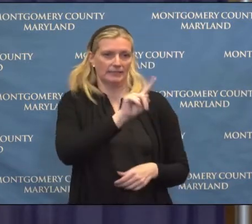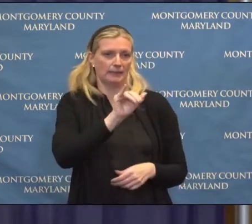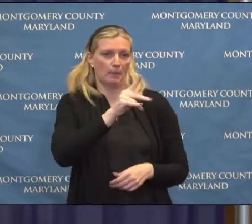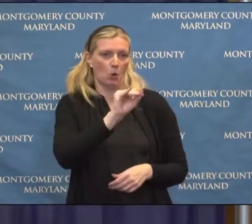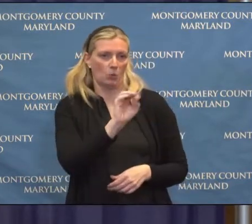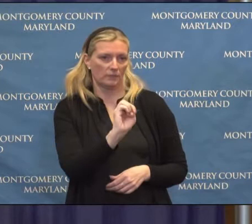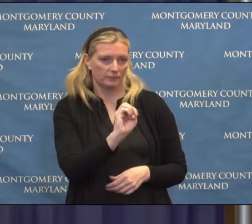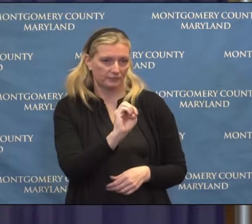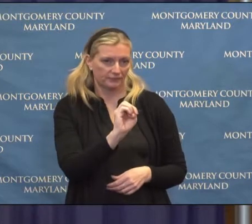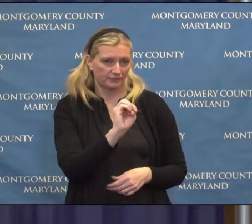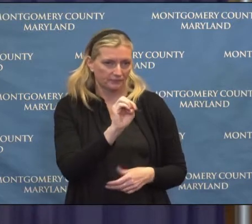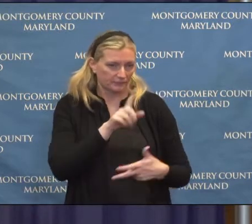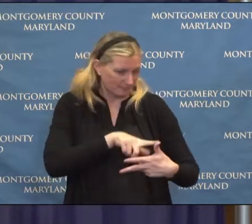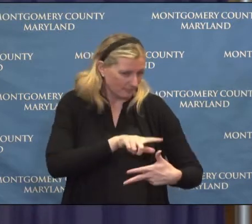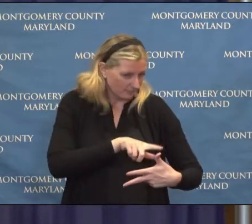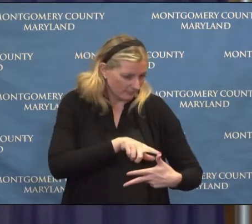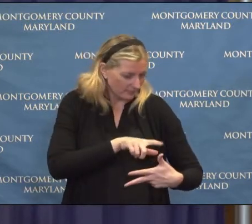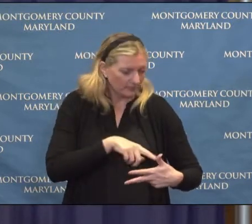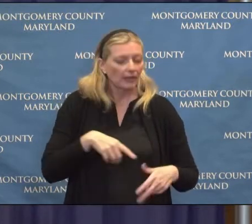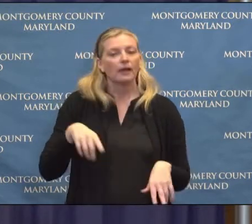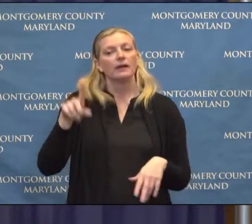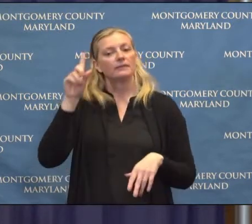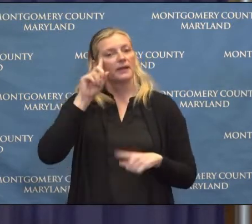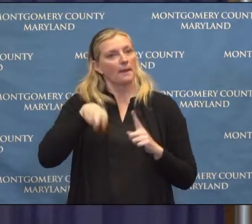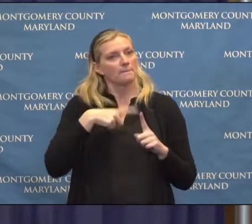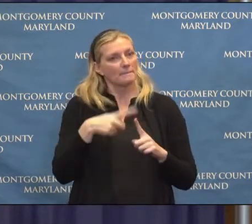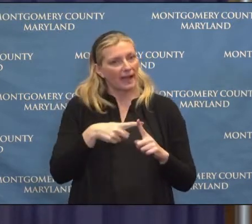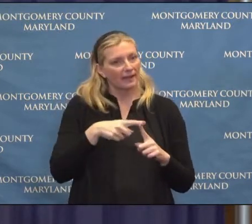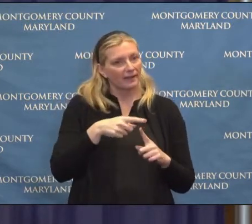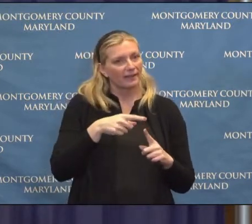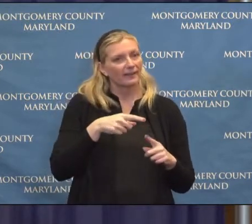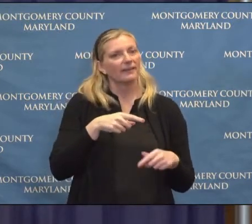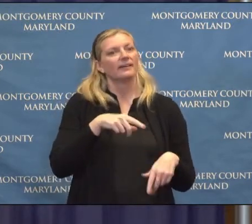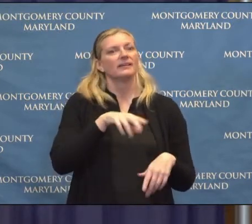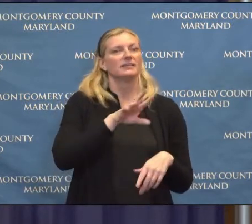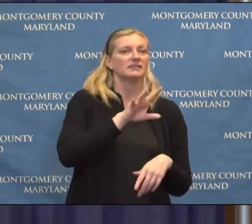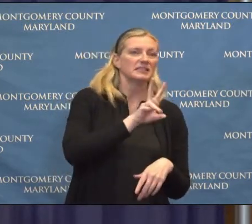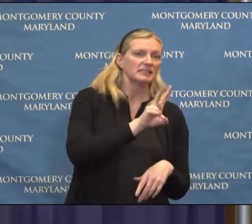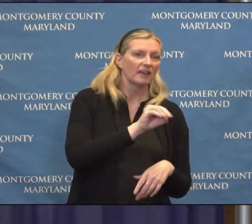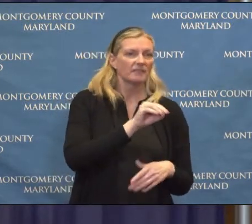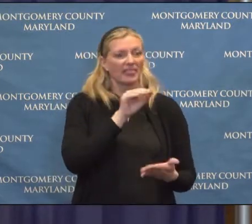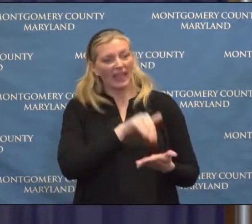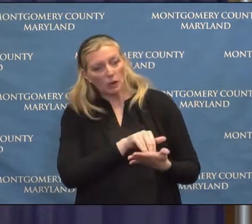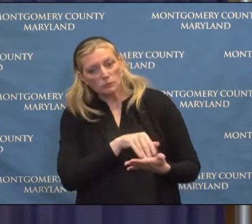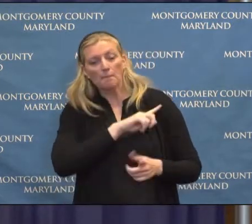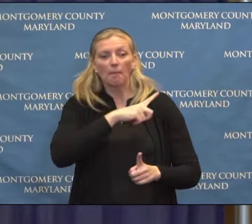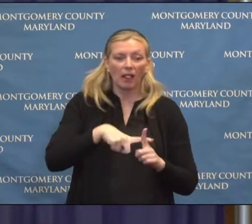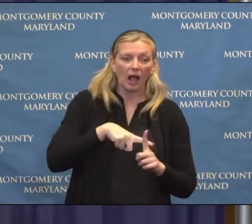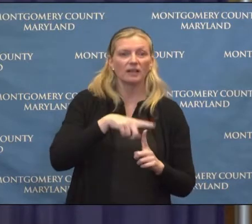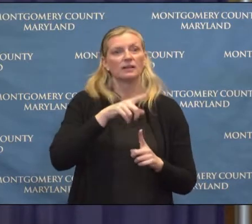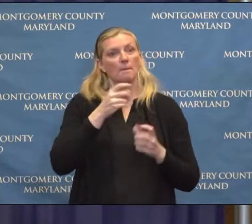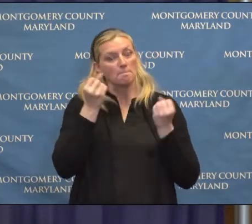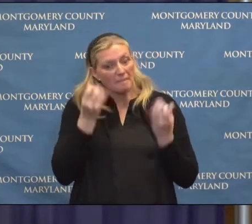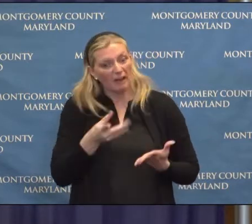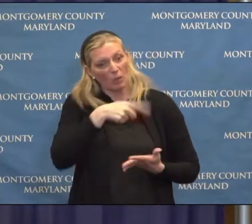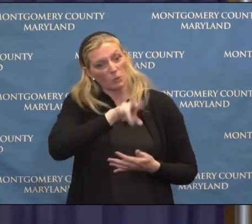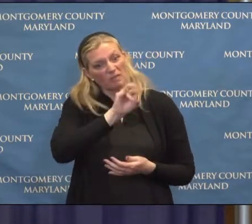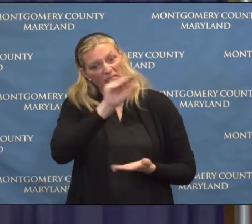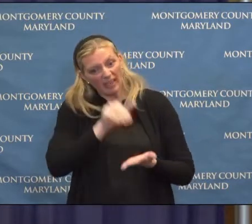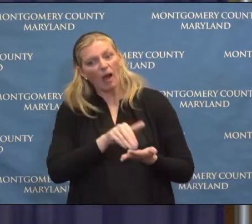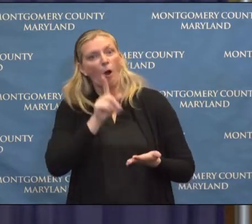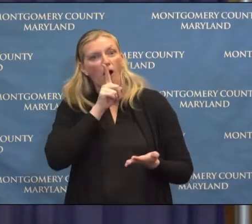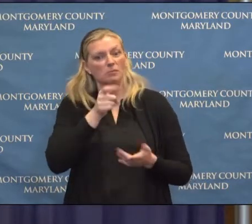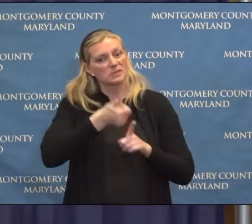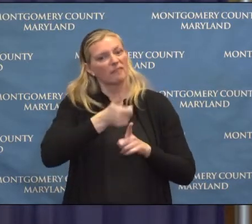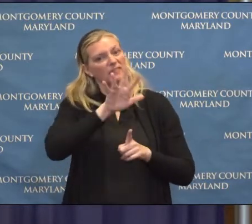cases in the context of 70,000 residents, the percentage of residents involved is like 0.2%. Compare that, you